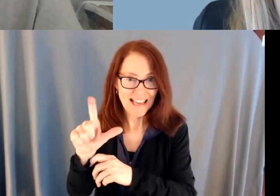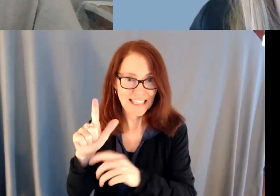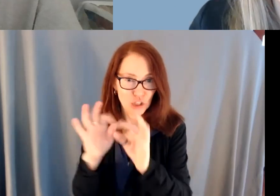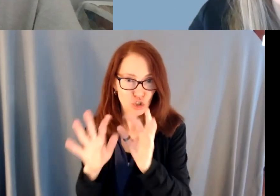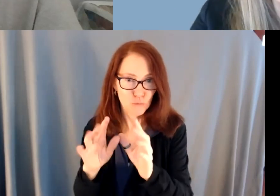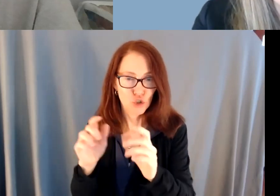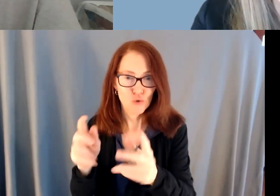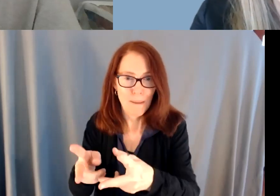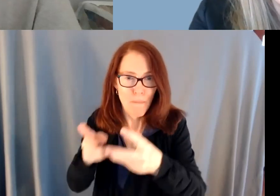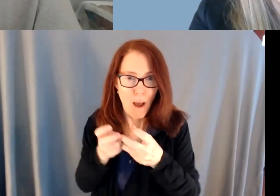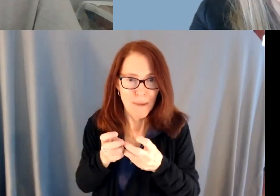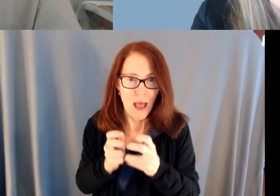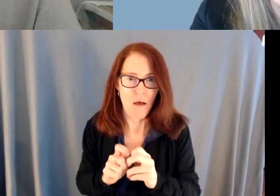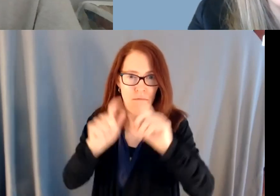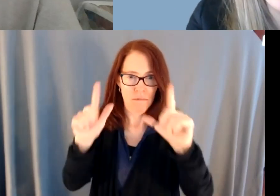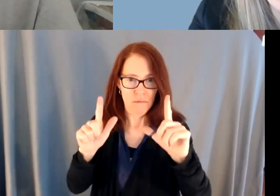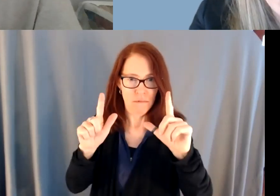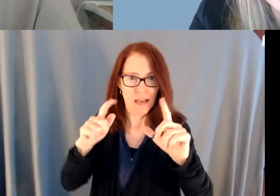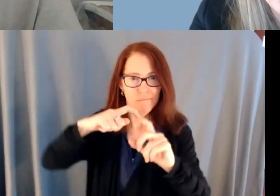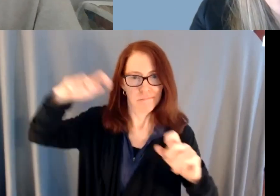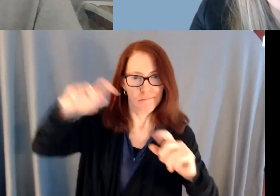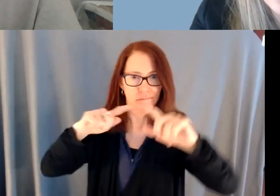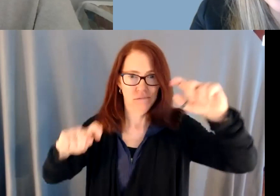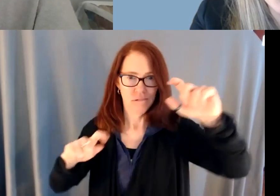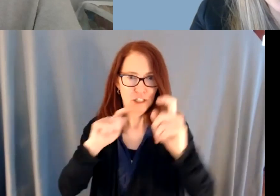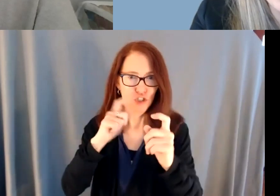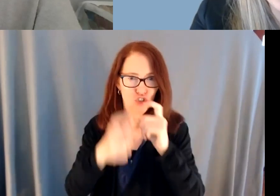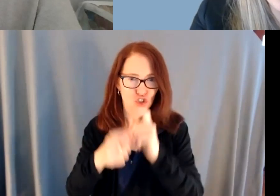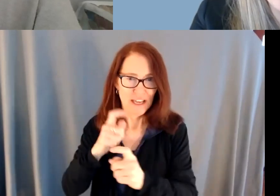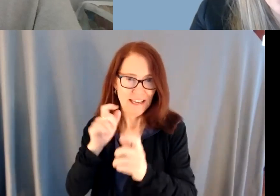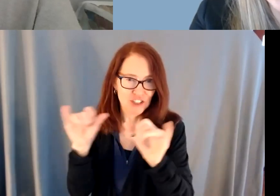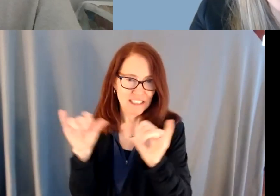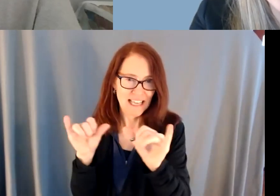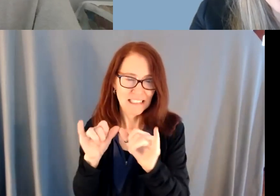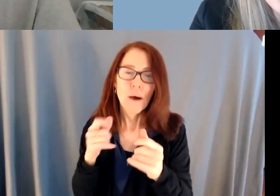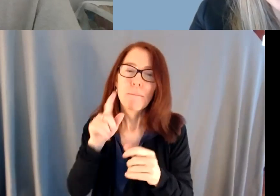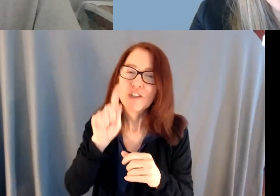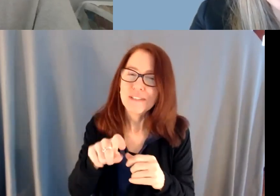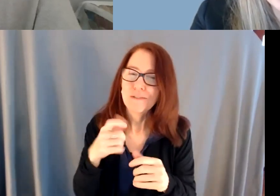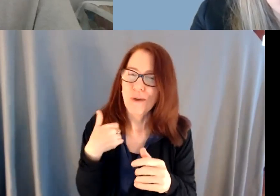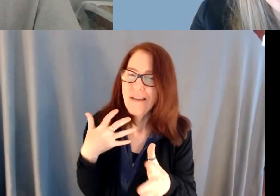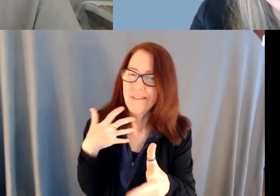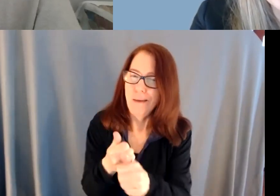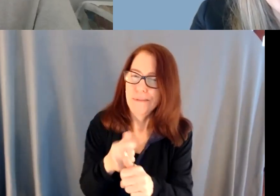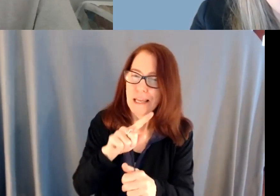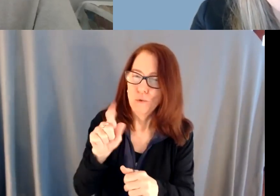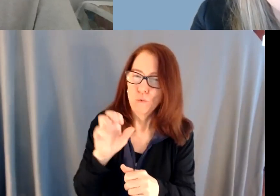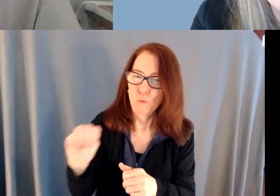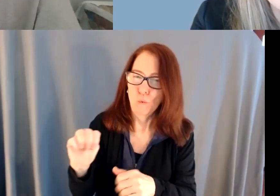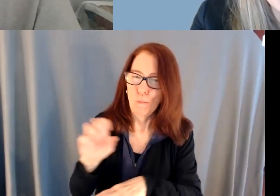it. And that's really helpful, but everyone has to have the latest version of Zoom for that to work. So that doesn't